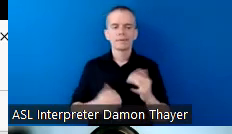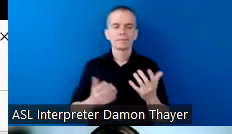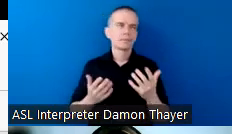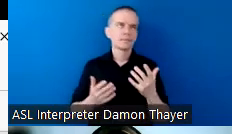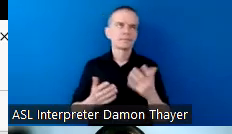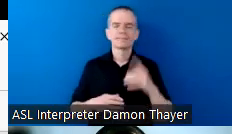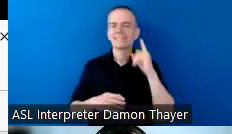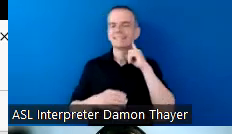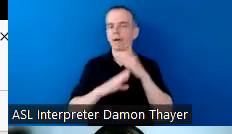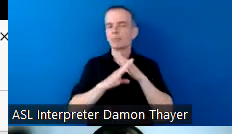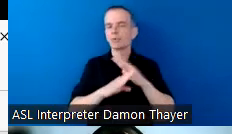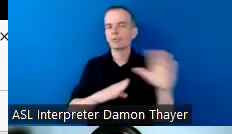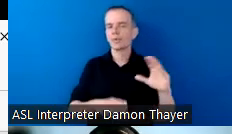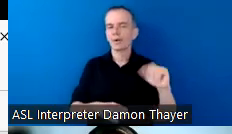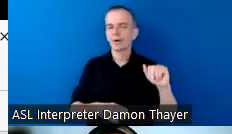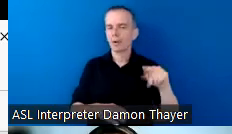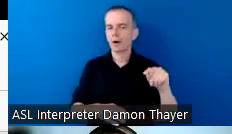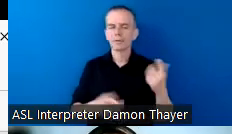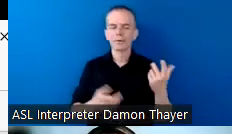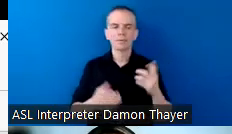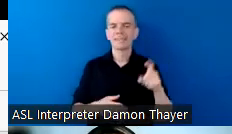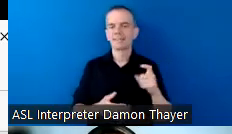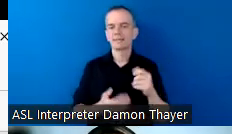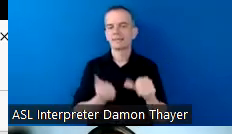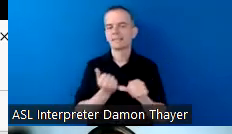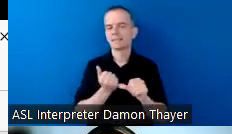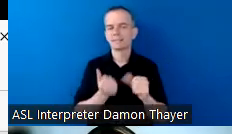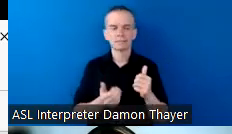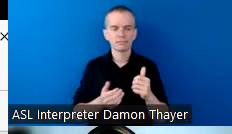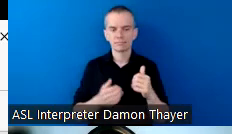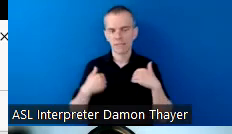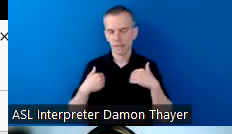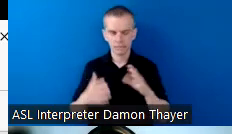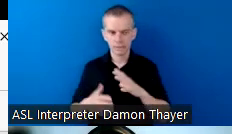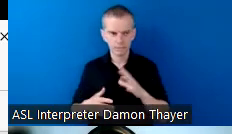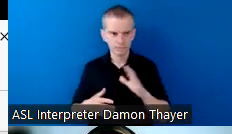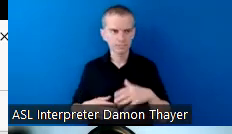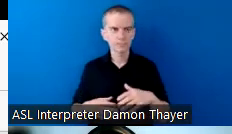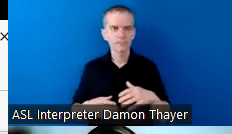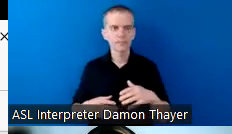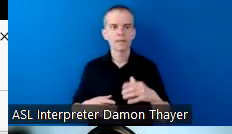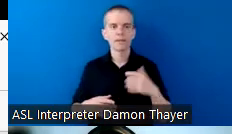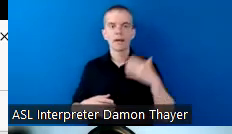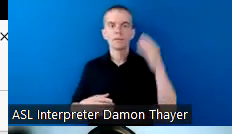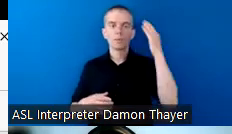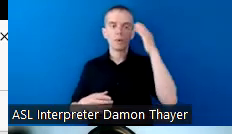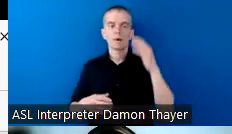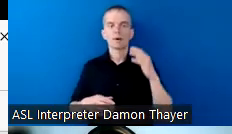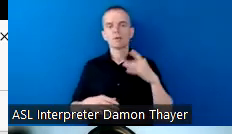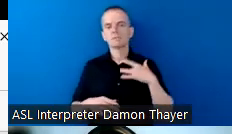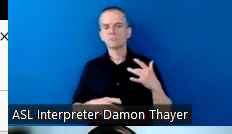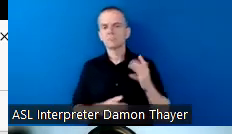or maybe the example is that they need an assistance animal. Then they would say, I am aware of the nature and extent